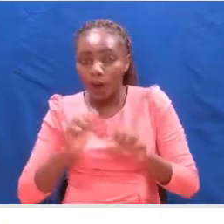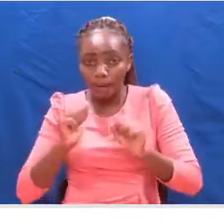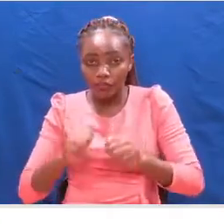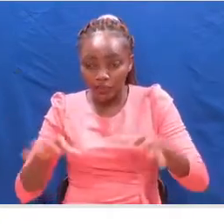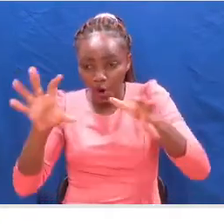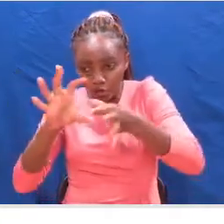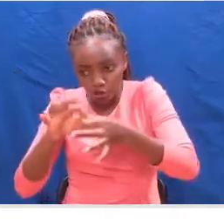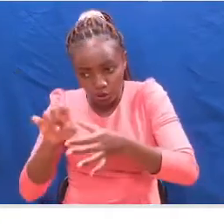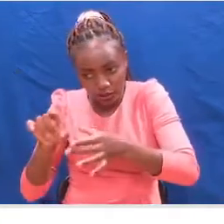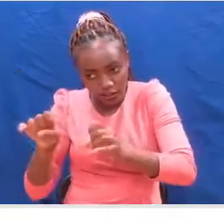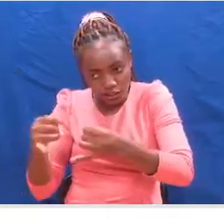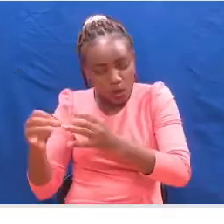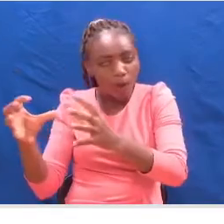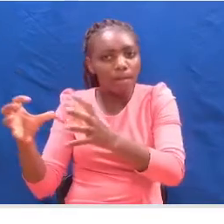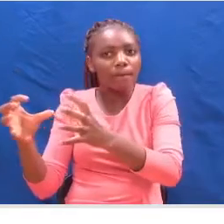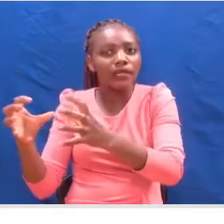kiota yetu ya